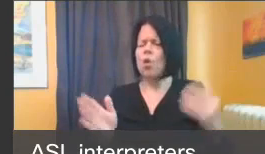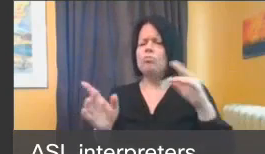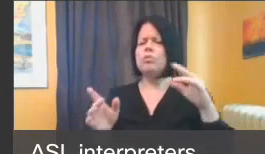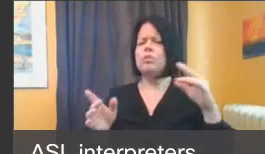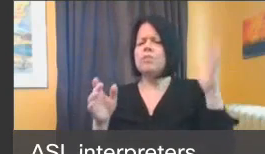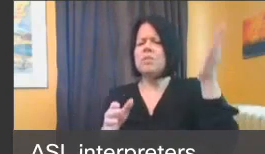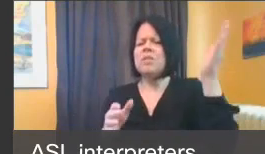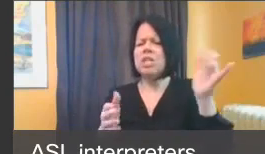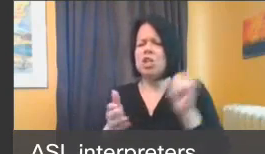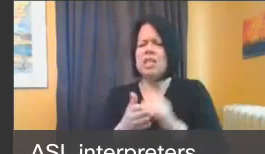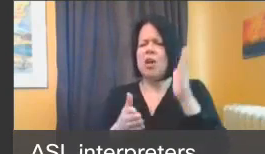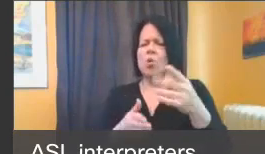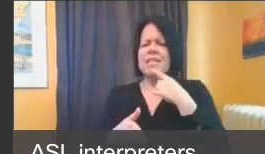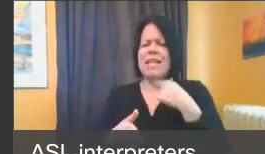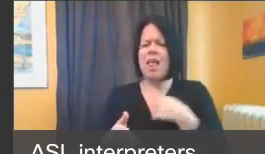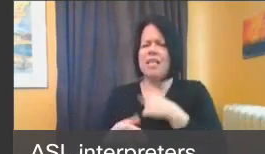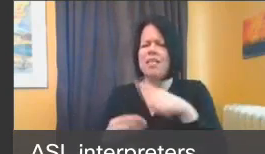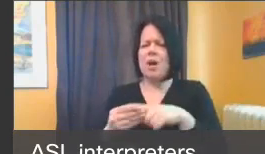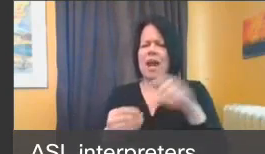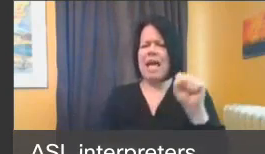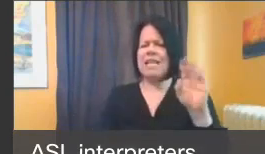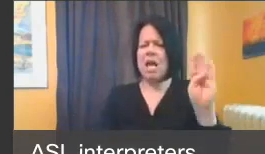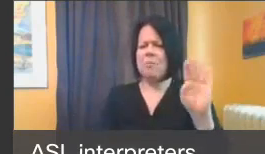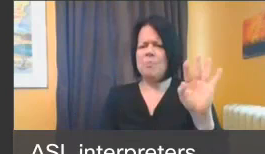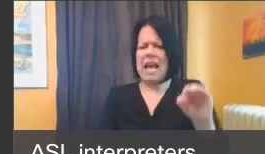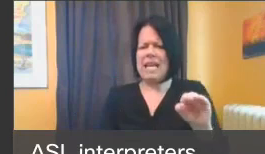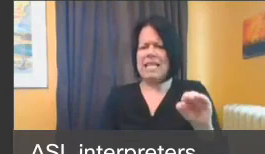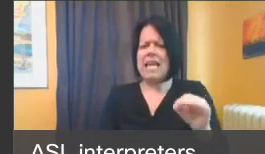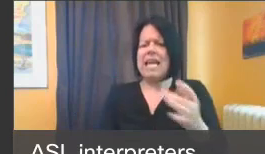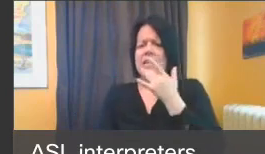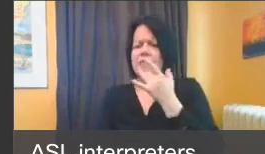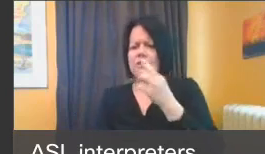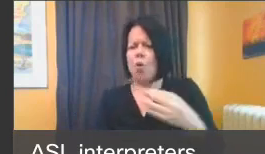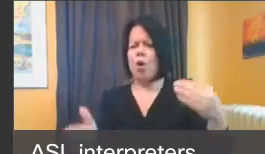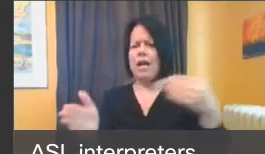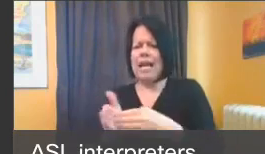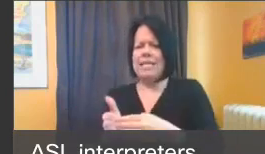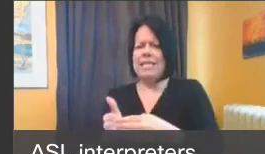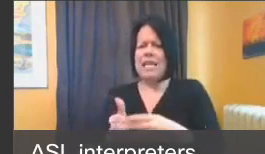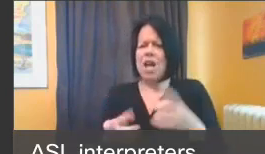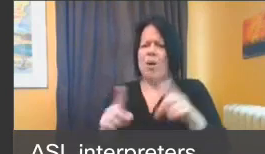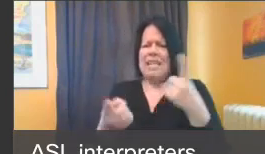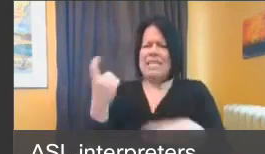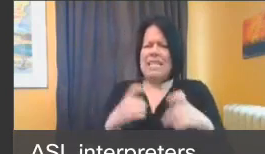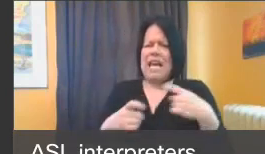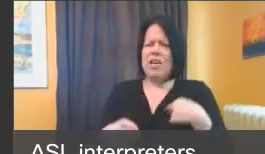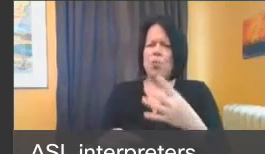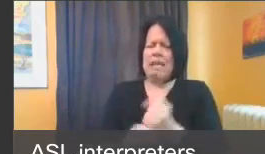of SB 90, plus or in favor or against. But instead, this time we got